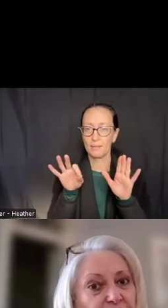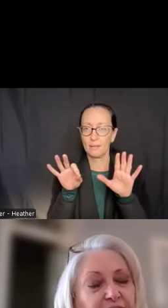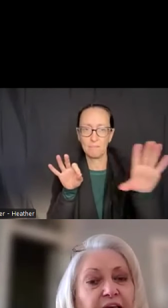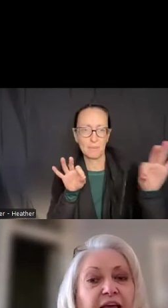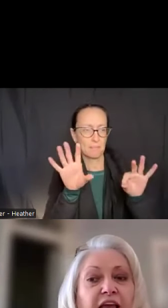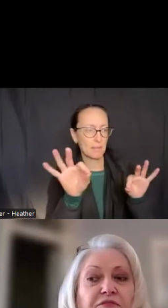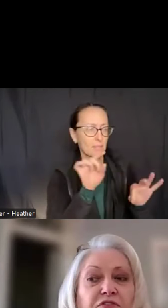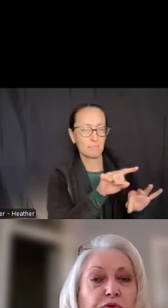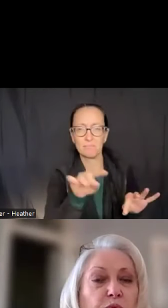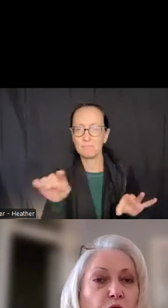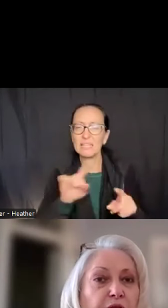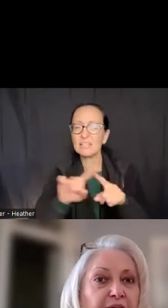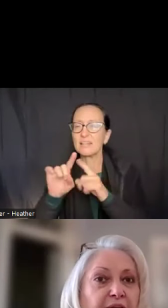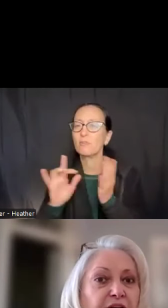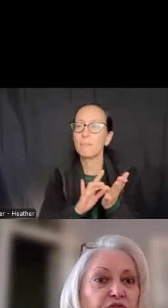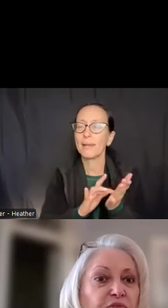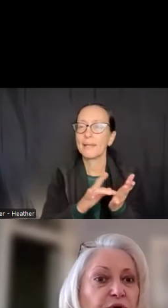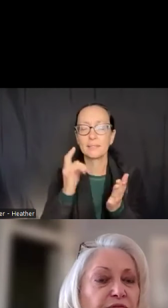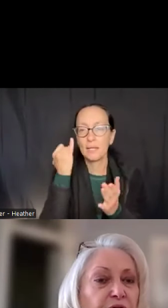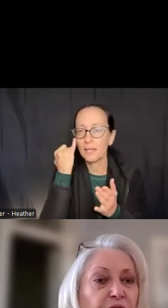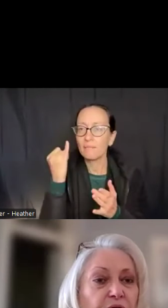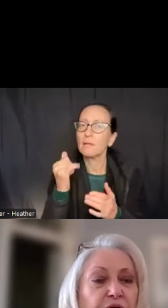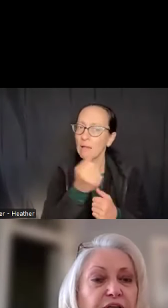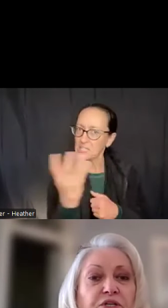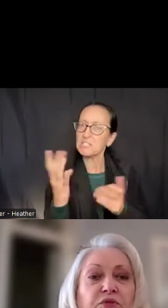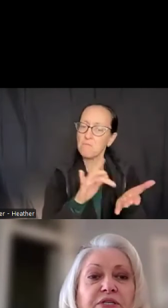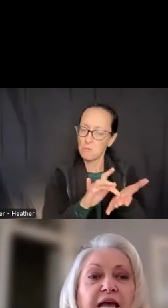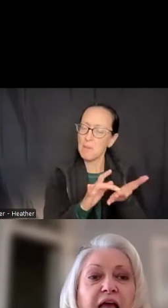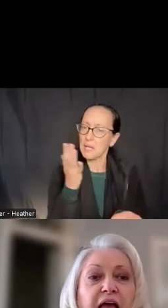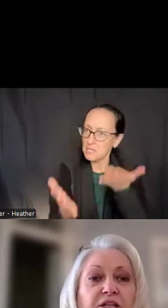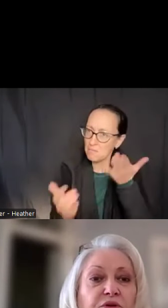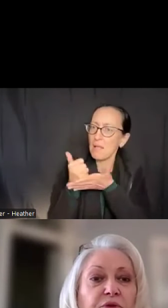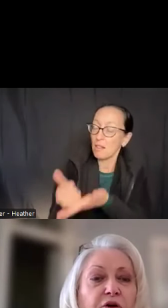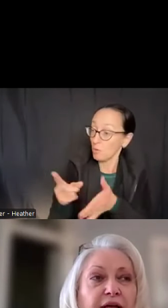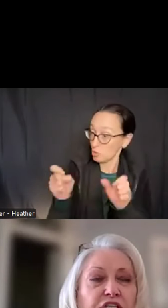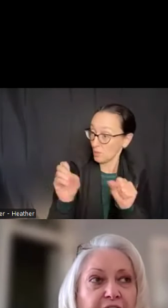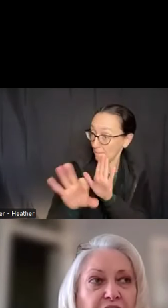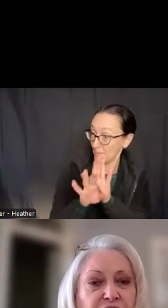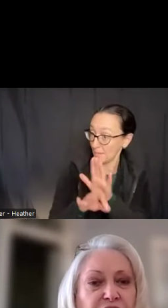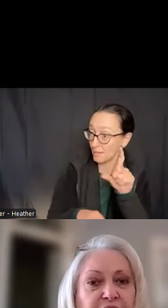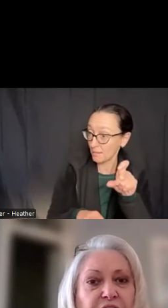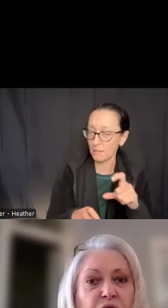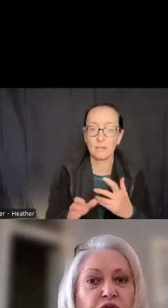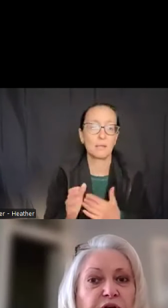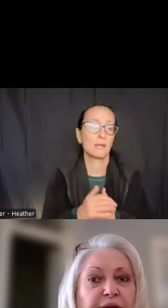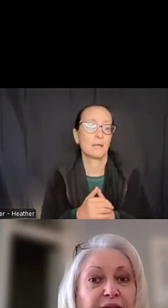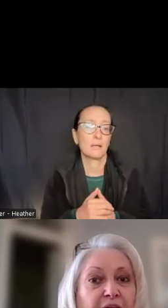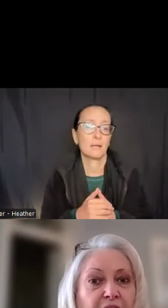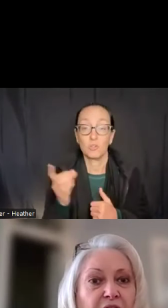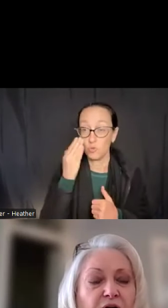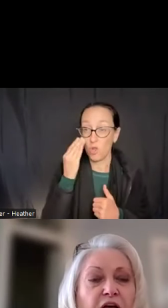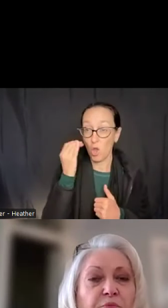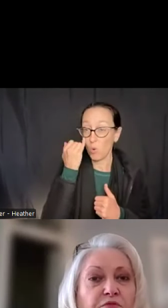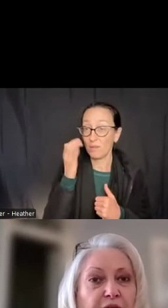medications if there's more than one that can address one of your issues? Do you know about changes in your treatment